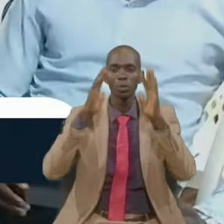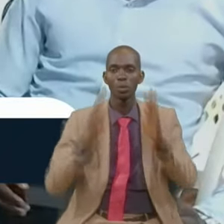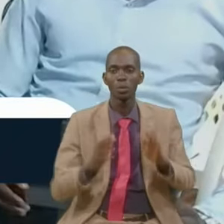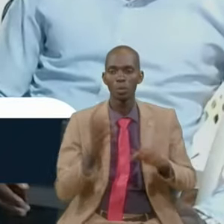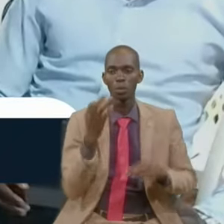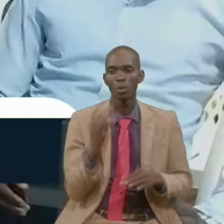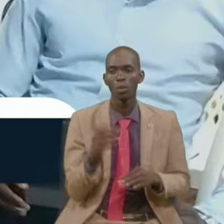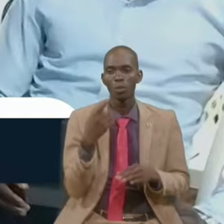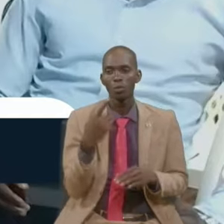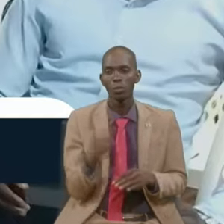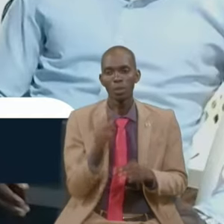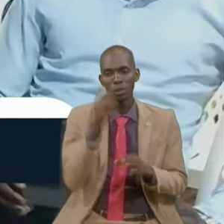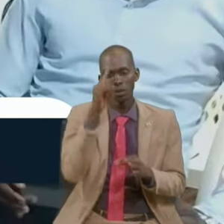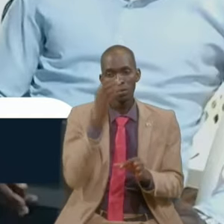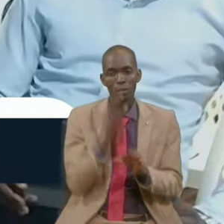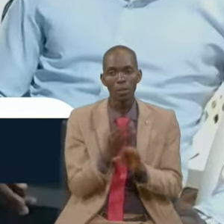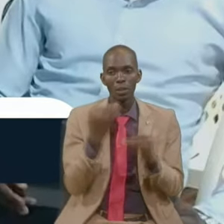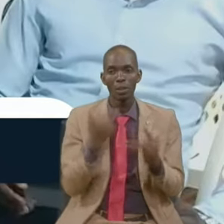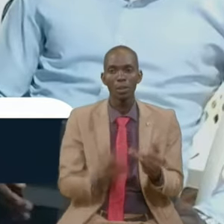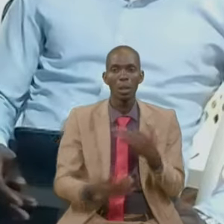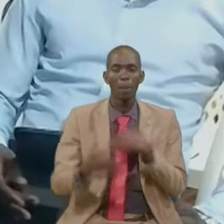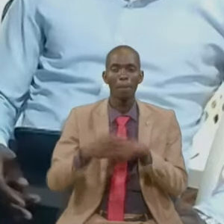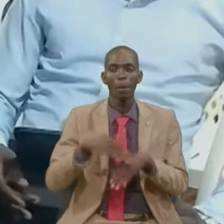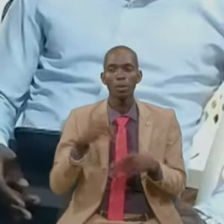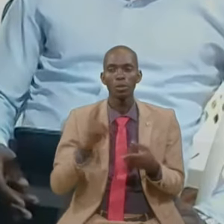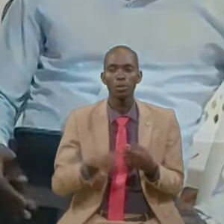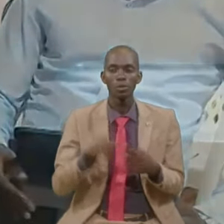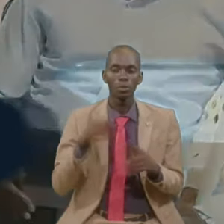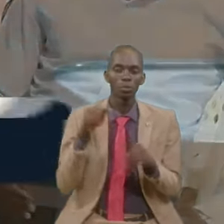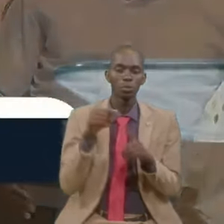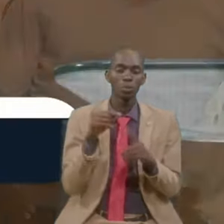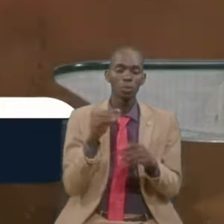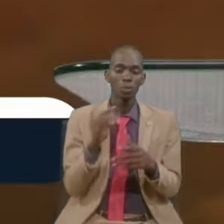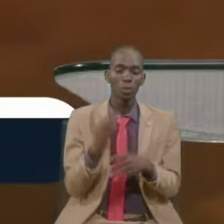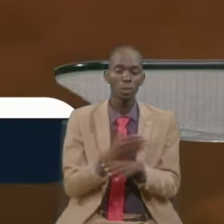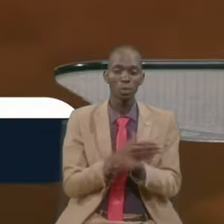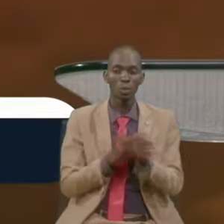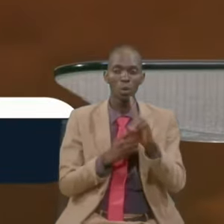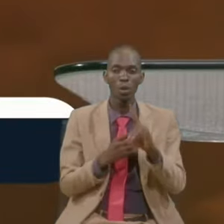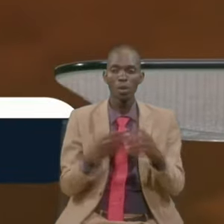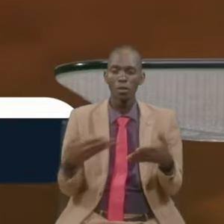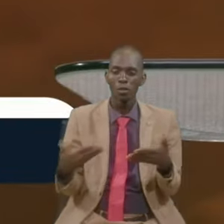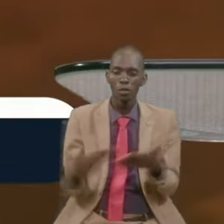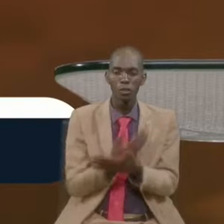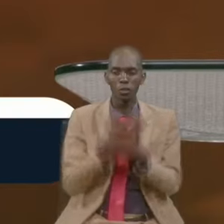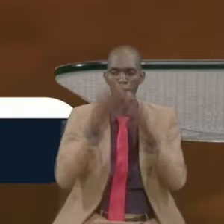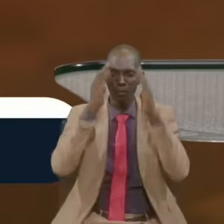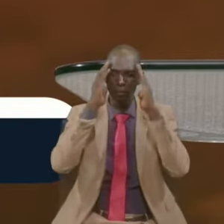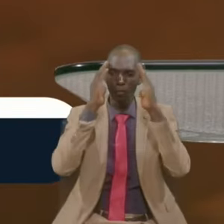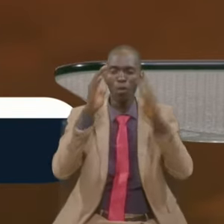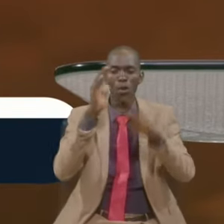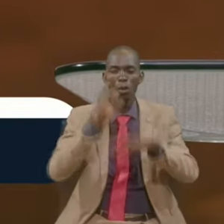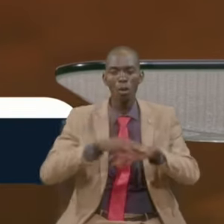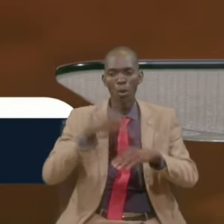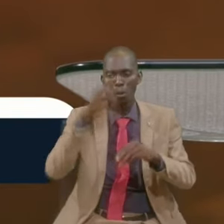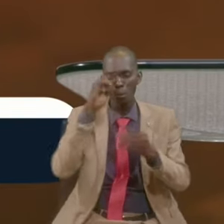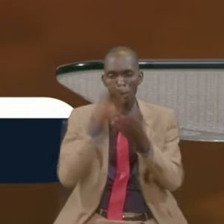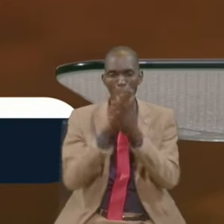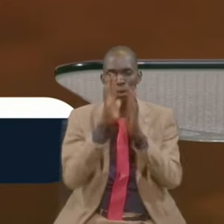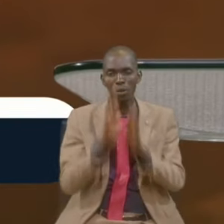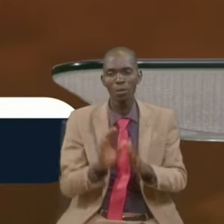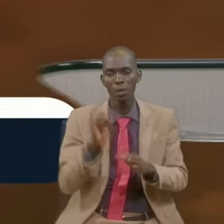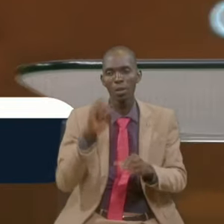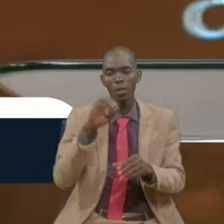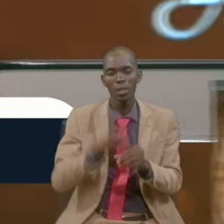the faith. Let's look at number one. Number one, fresh focus on brethren in the